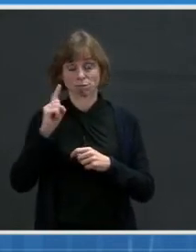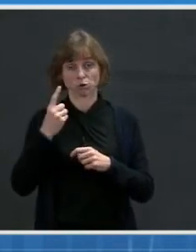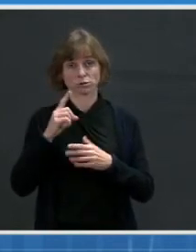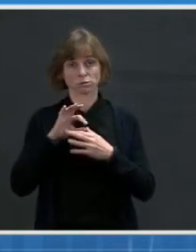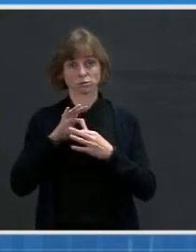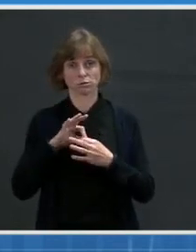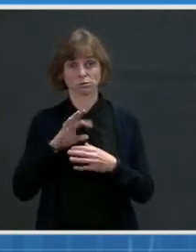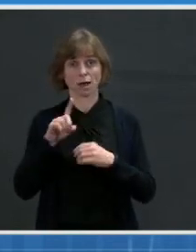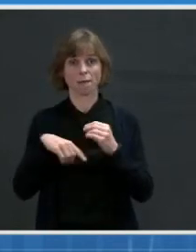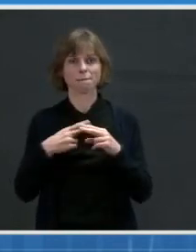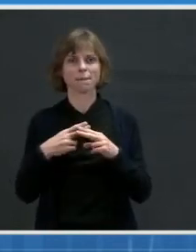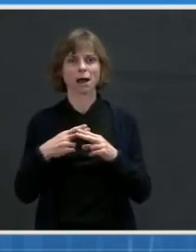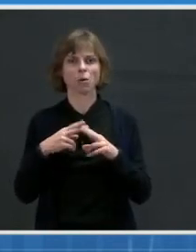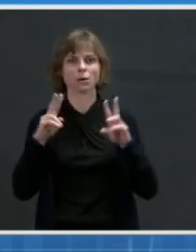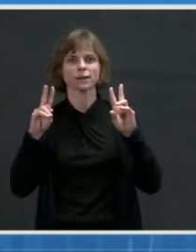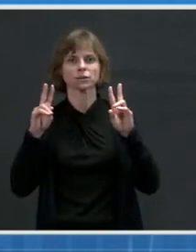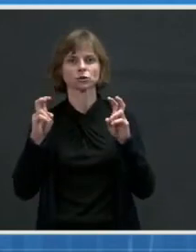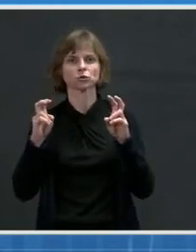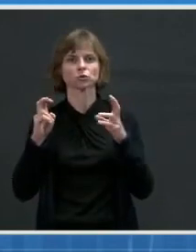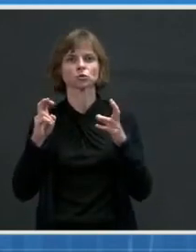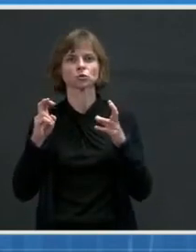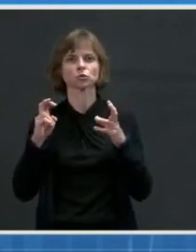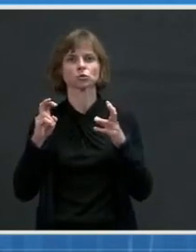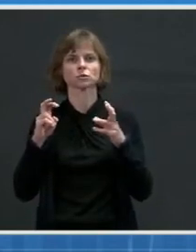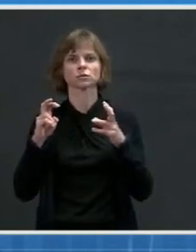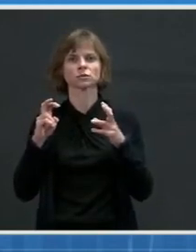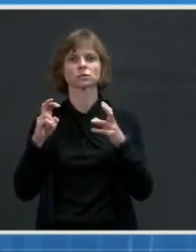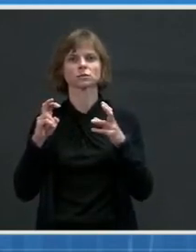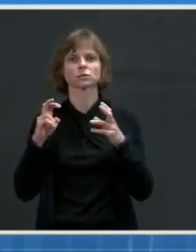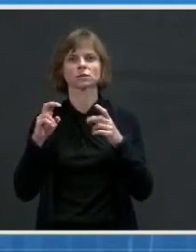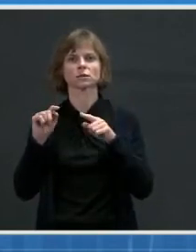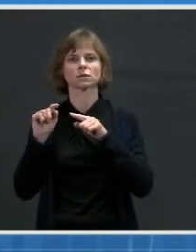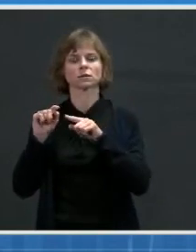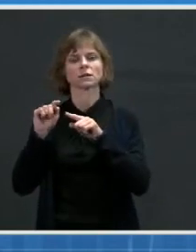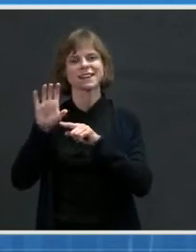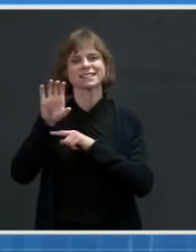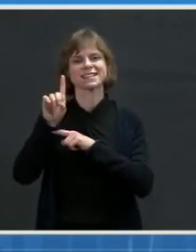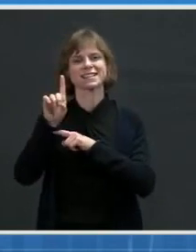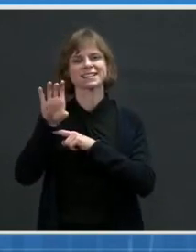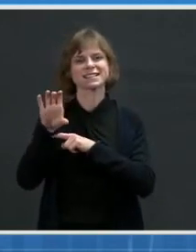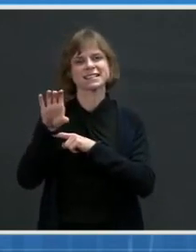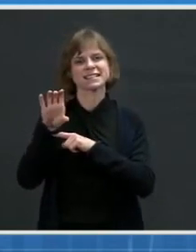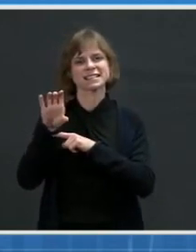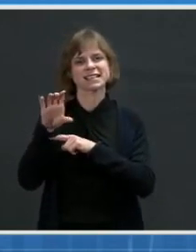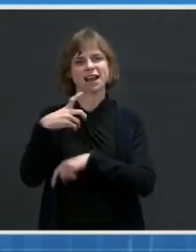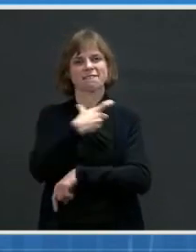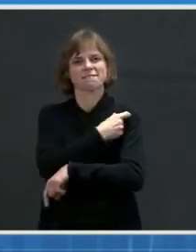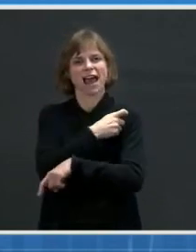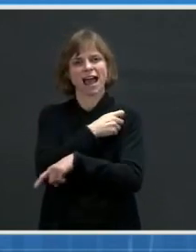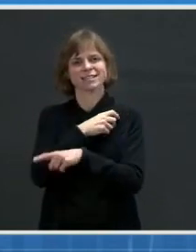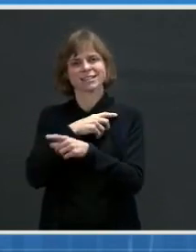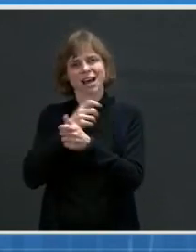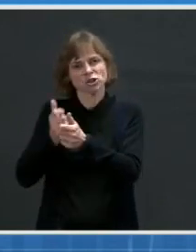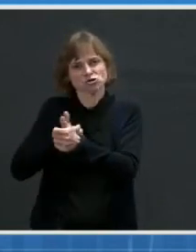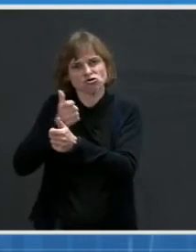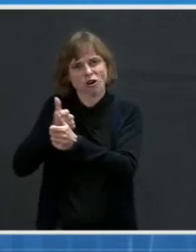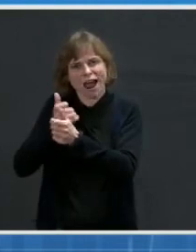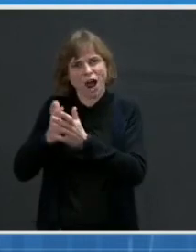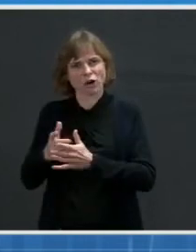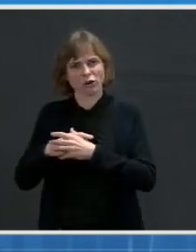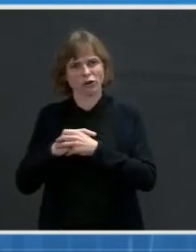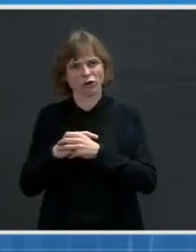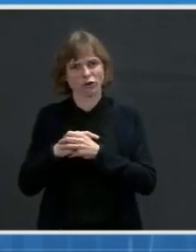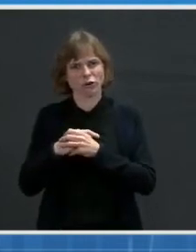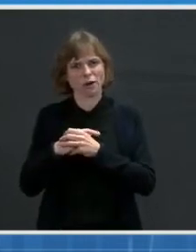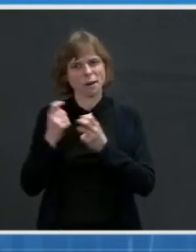about issues surrounding the CDC vaccination tracker. A lot of state officials that we spoke to over the past couple of weeks